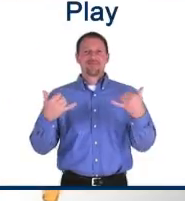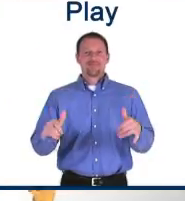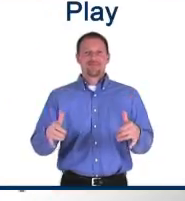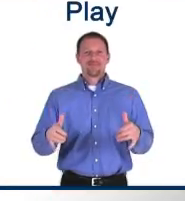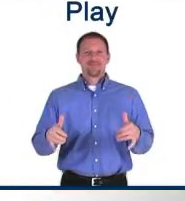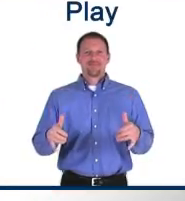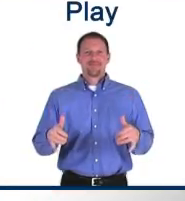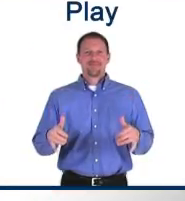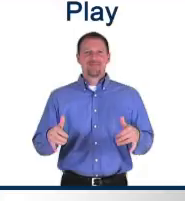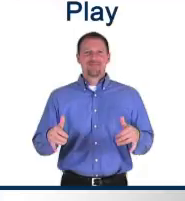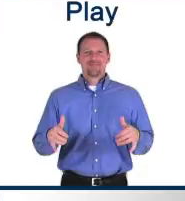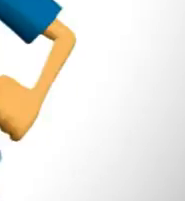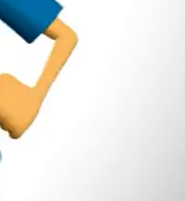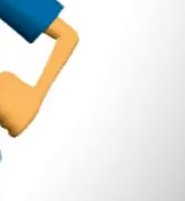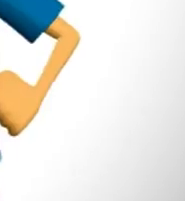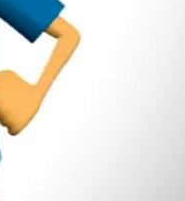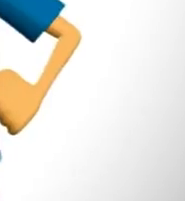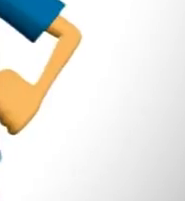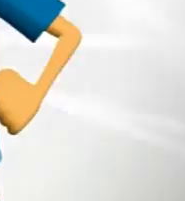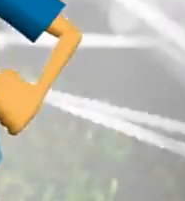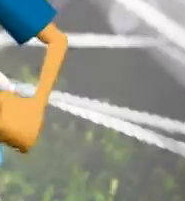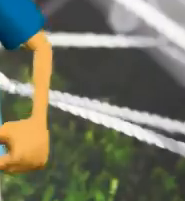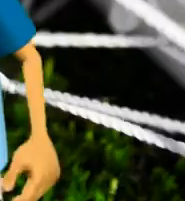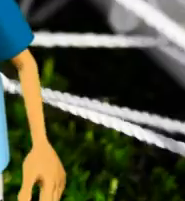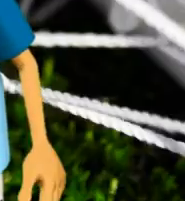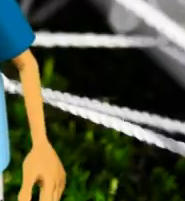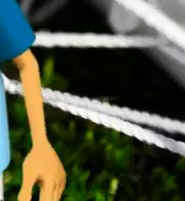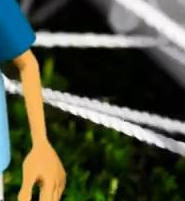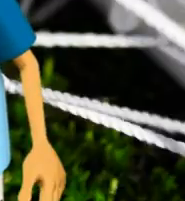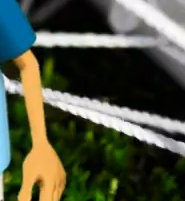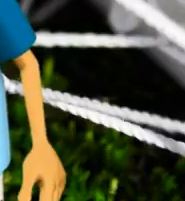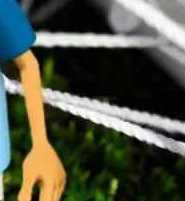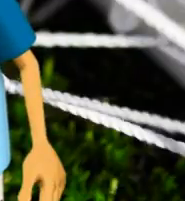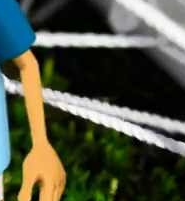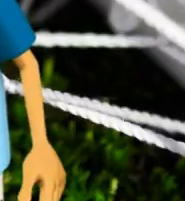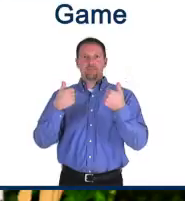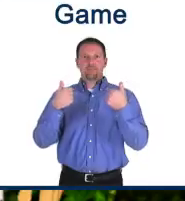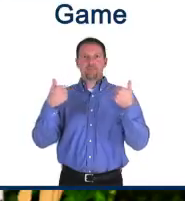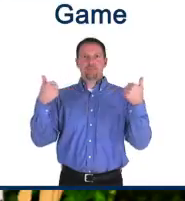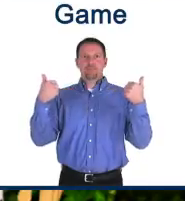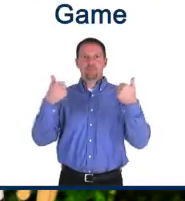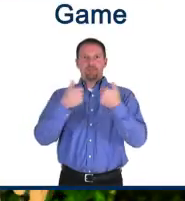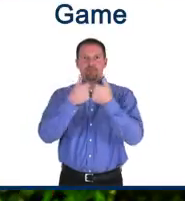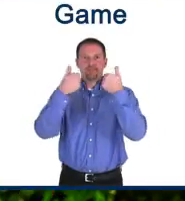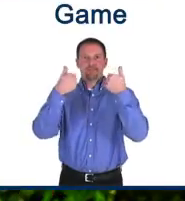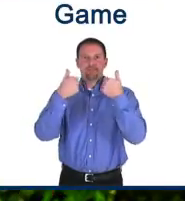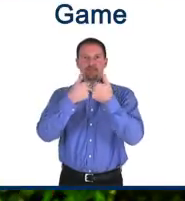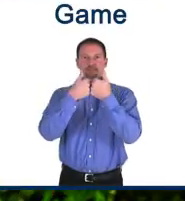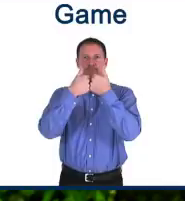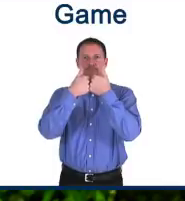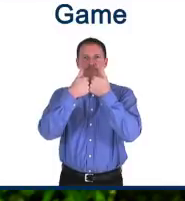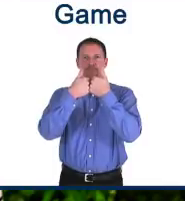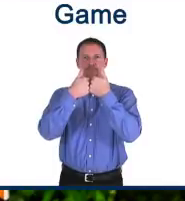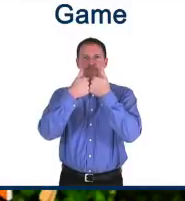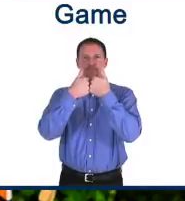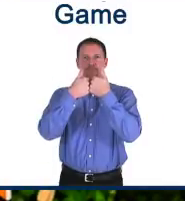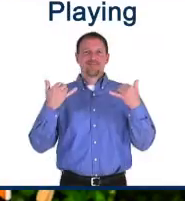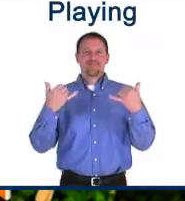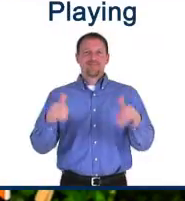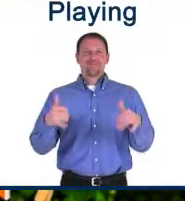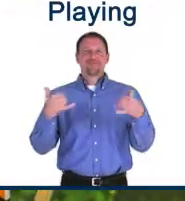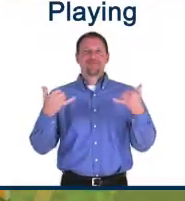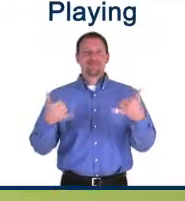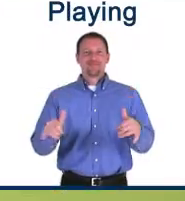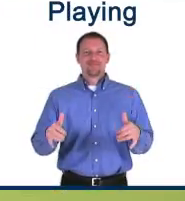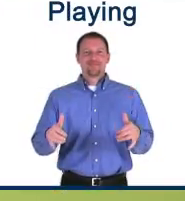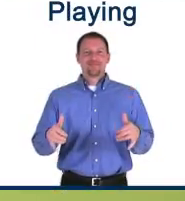play. Practice makes perfect. And I even scored a goal 1 game. Yes! I like